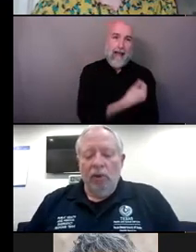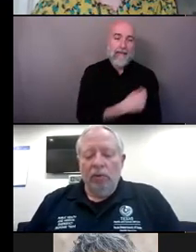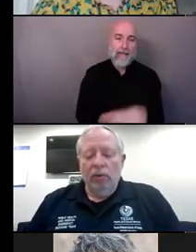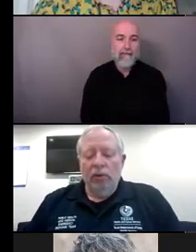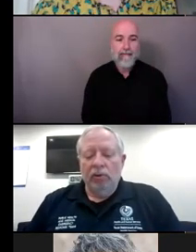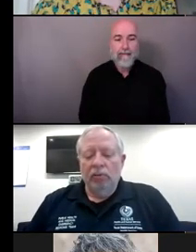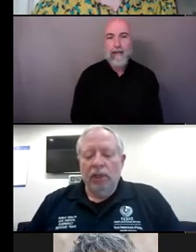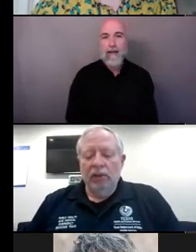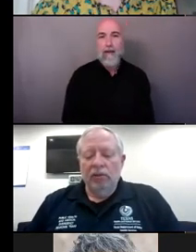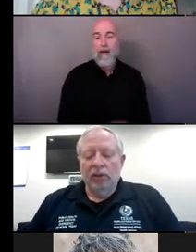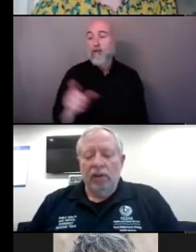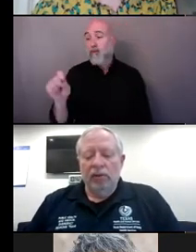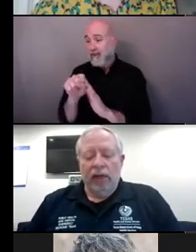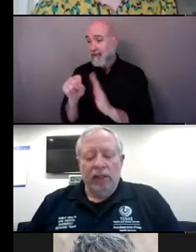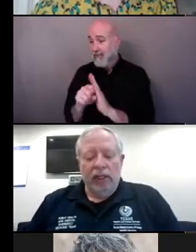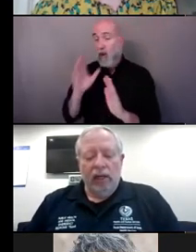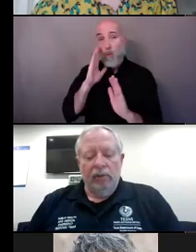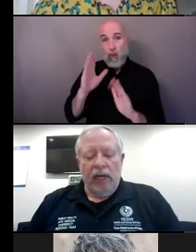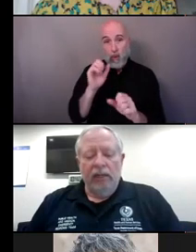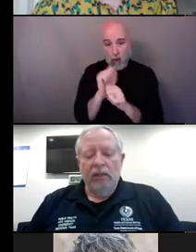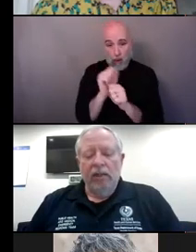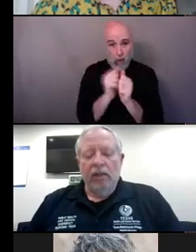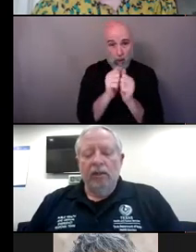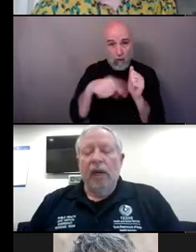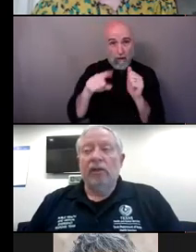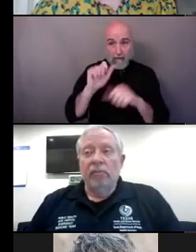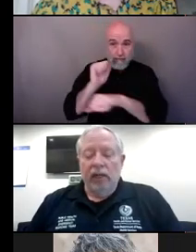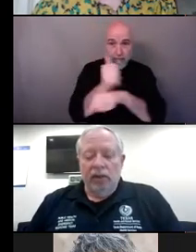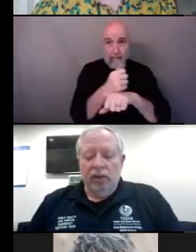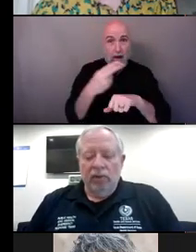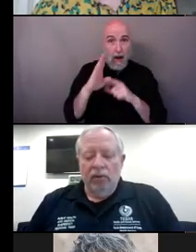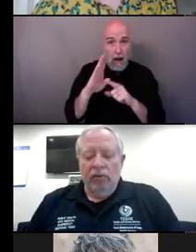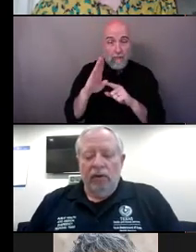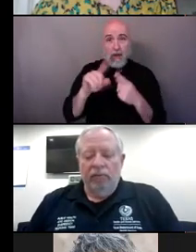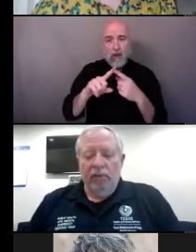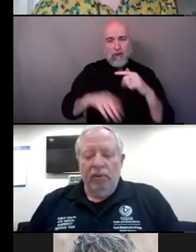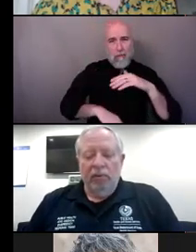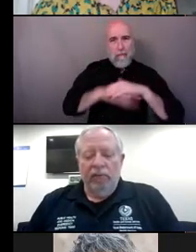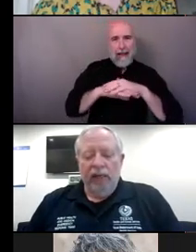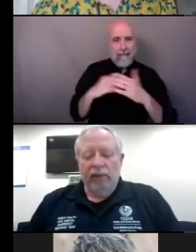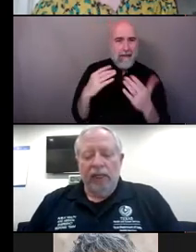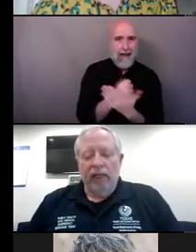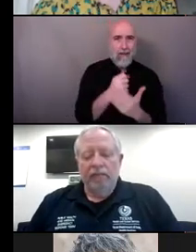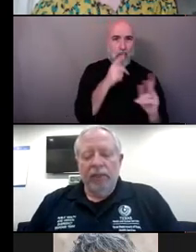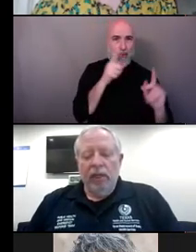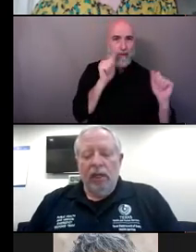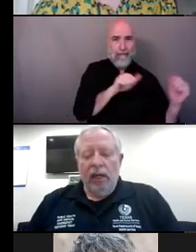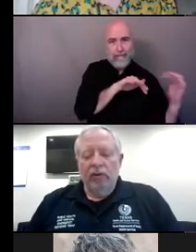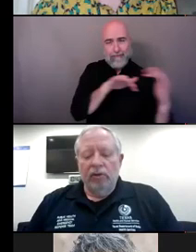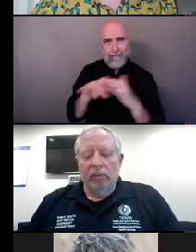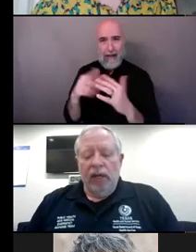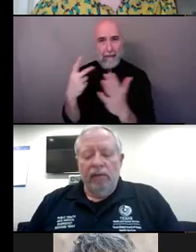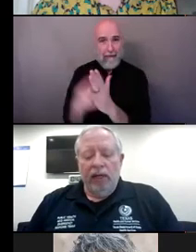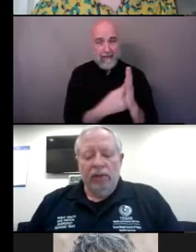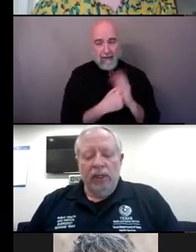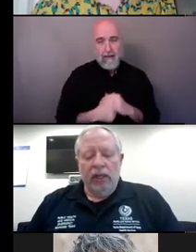state worked with local communities to establish vaccine hub sites to maximize the number of people who would be vaccinated. As